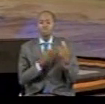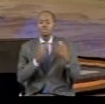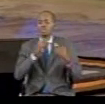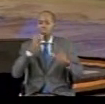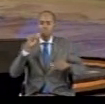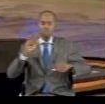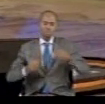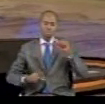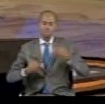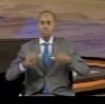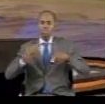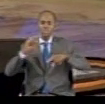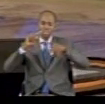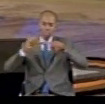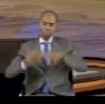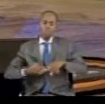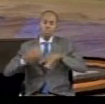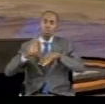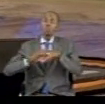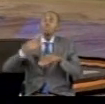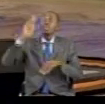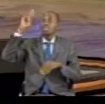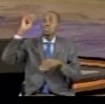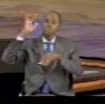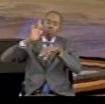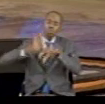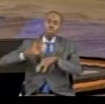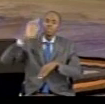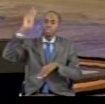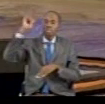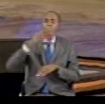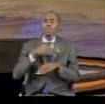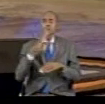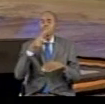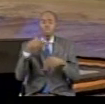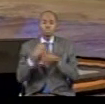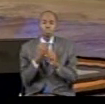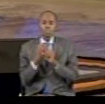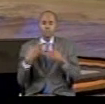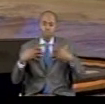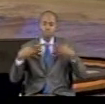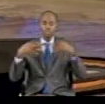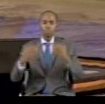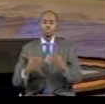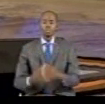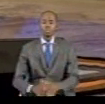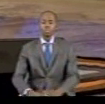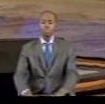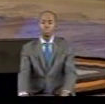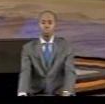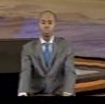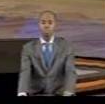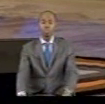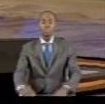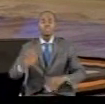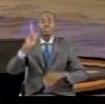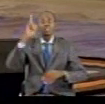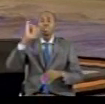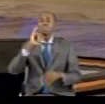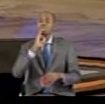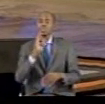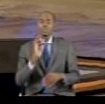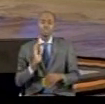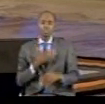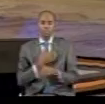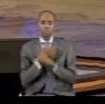on him. Touch him and be made whole. His Savior,